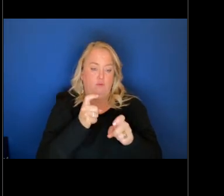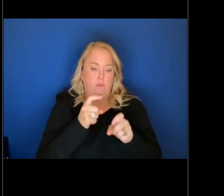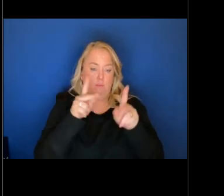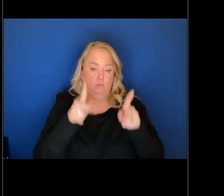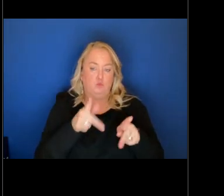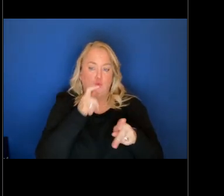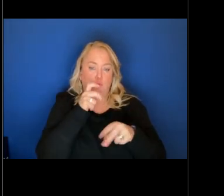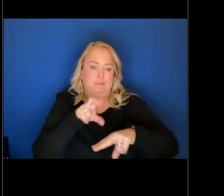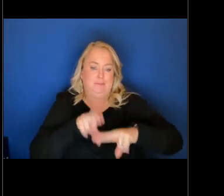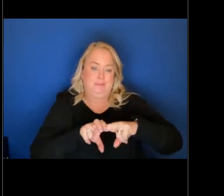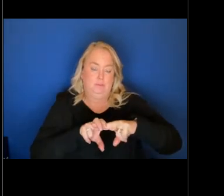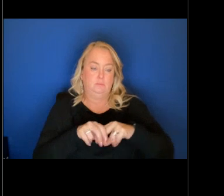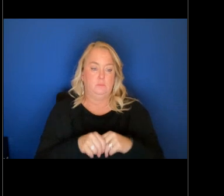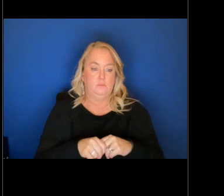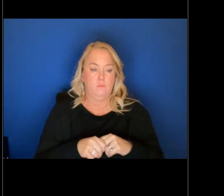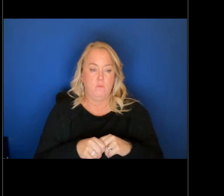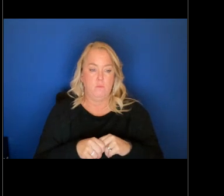seated person.